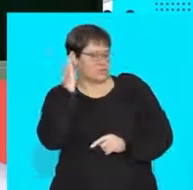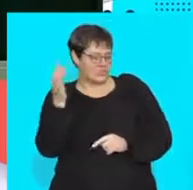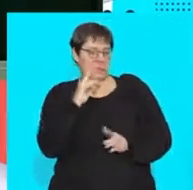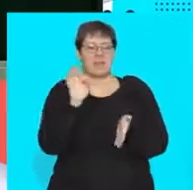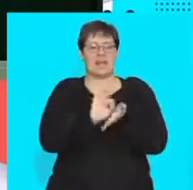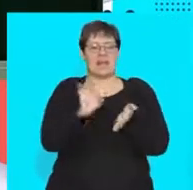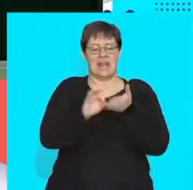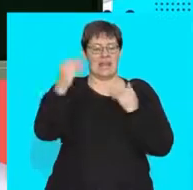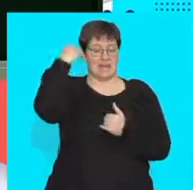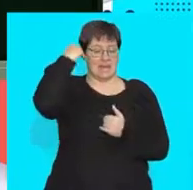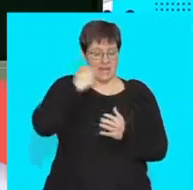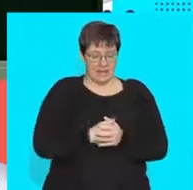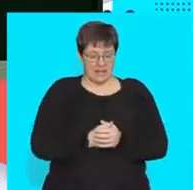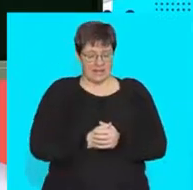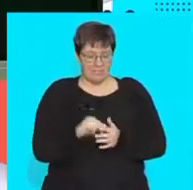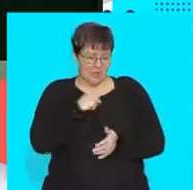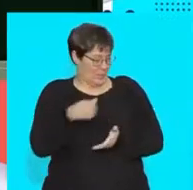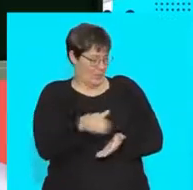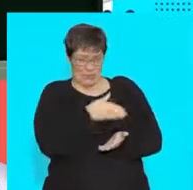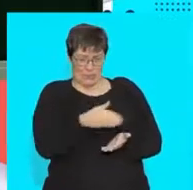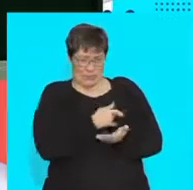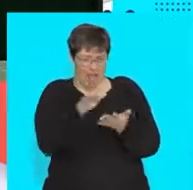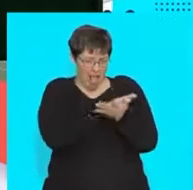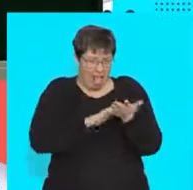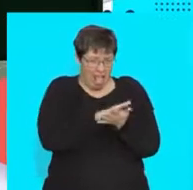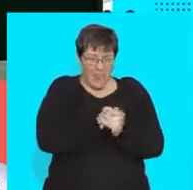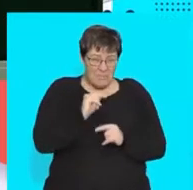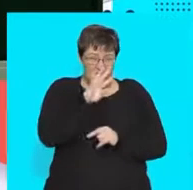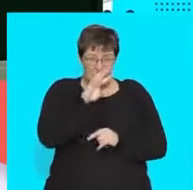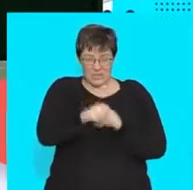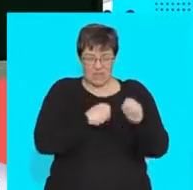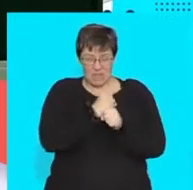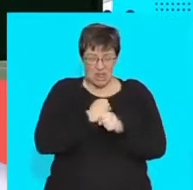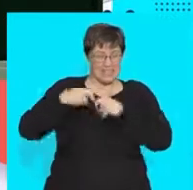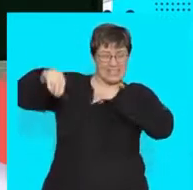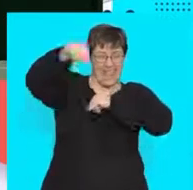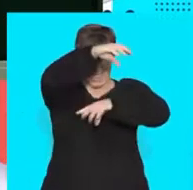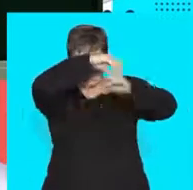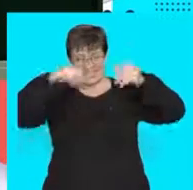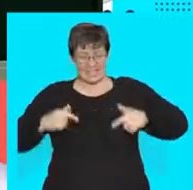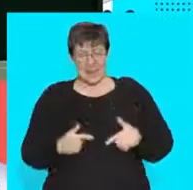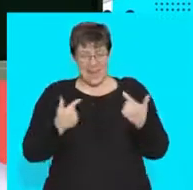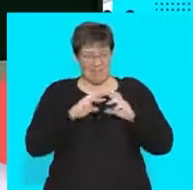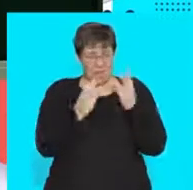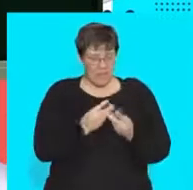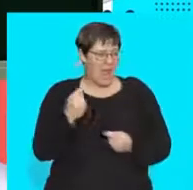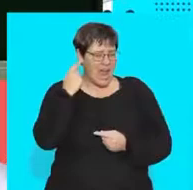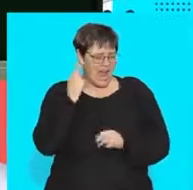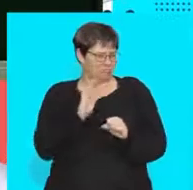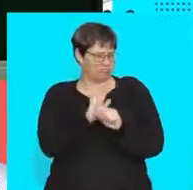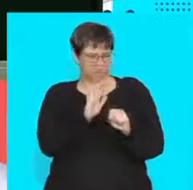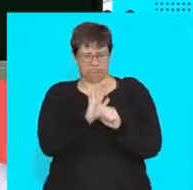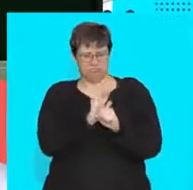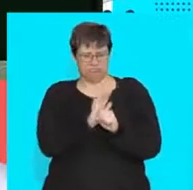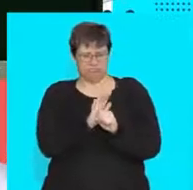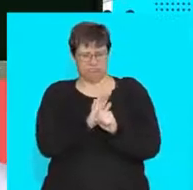keeps your ear clean. Imagine if that wasn't the case. After 40 years of very dusty life on Earth, your ear would have